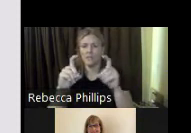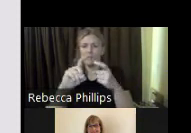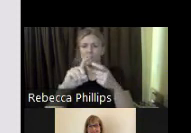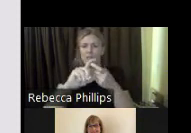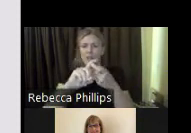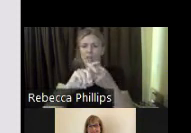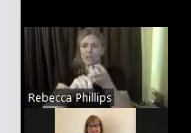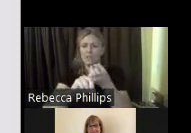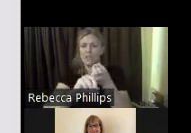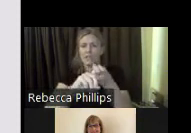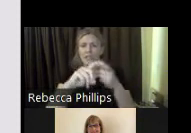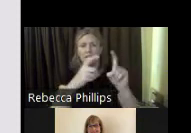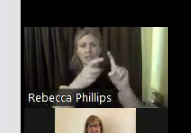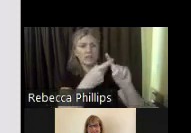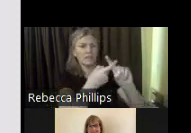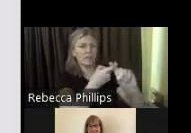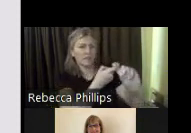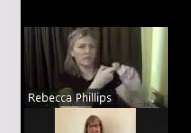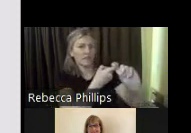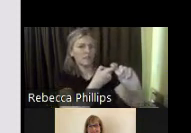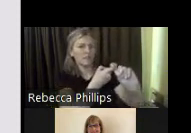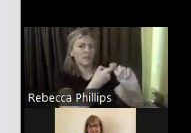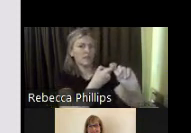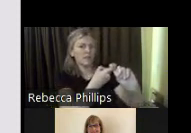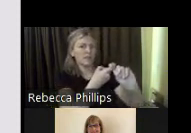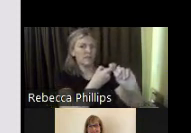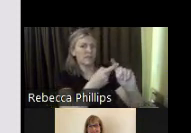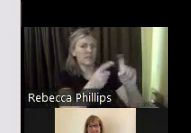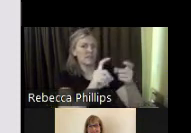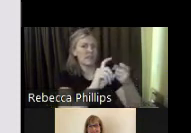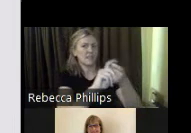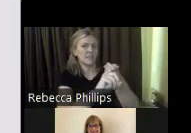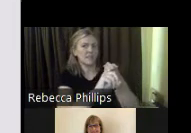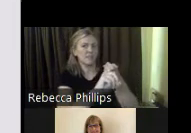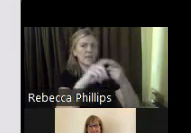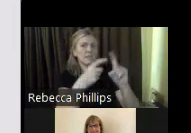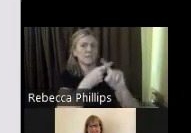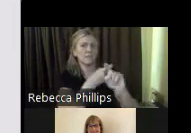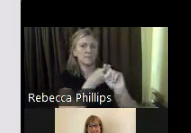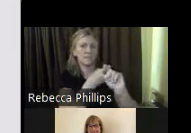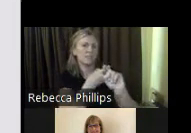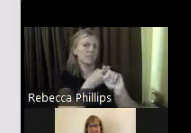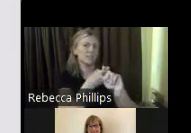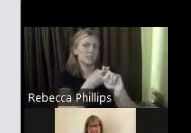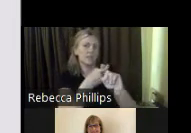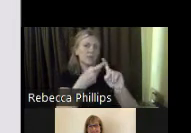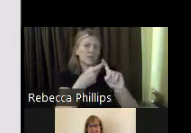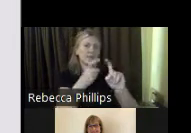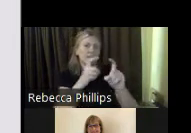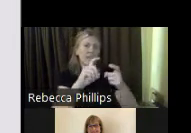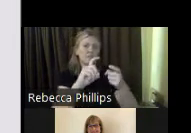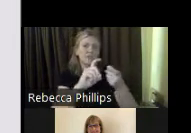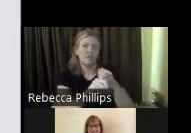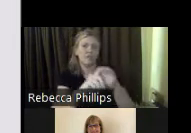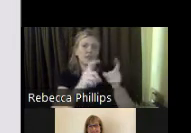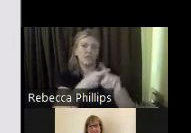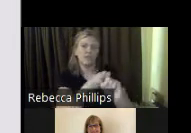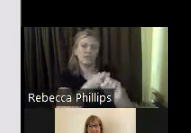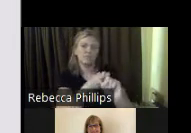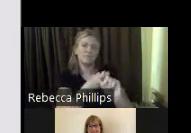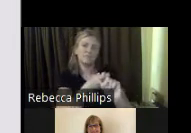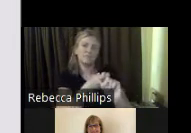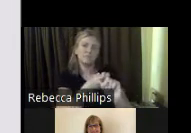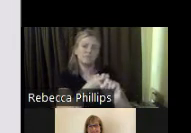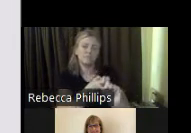hook fingers and you just kind of interlink them, kind of like a friend is like a chain link, friend. You just do it on one on each side. So